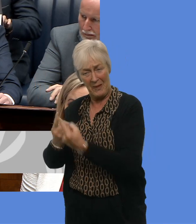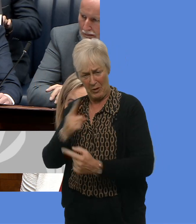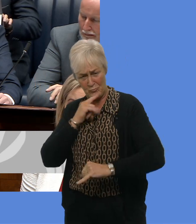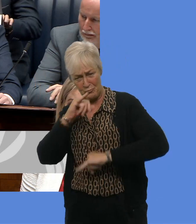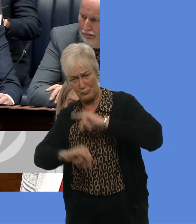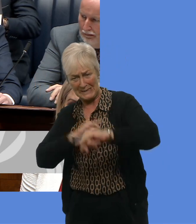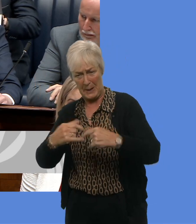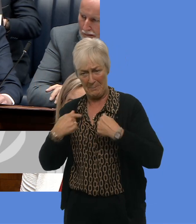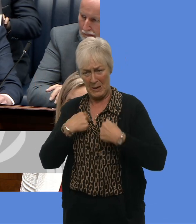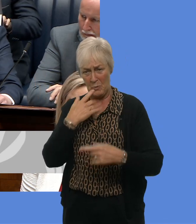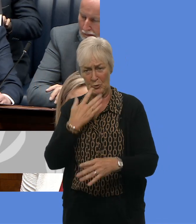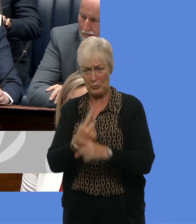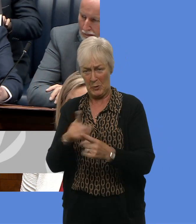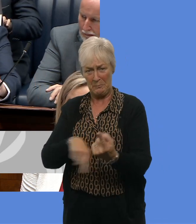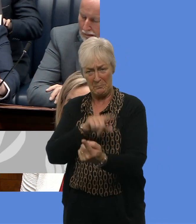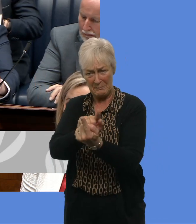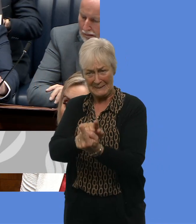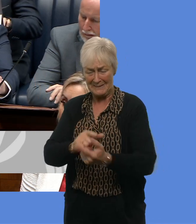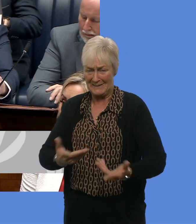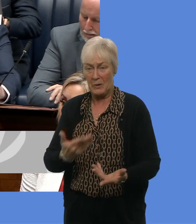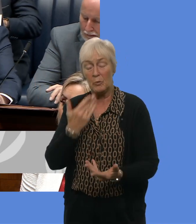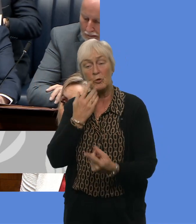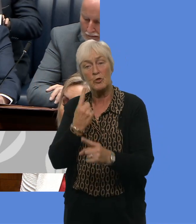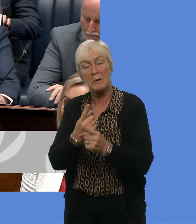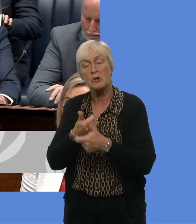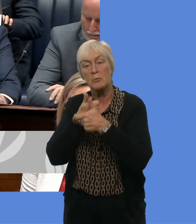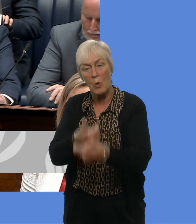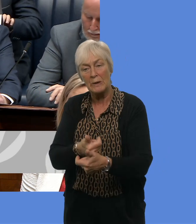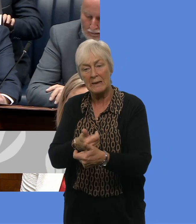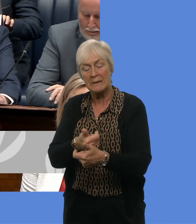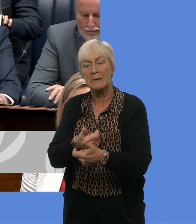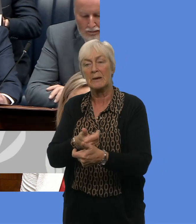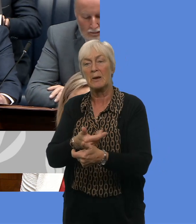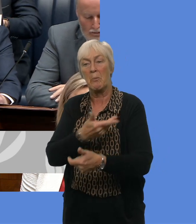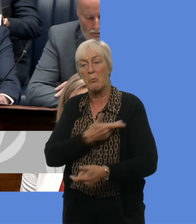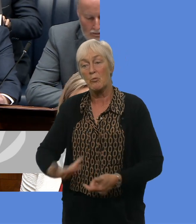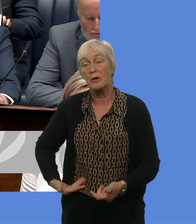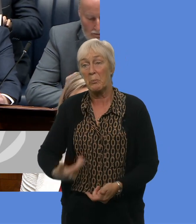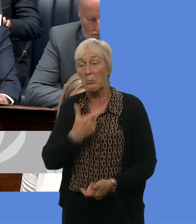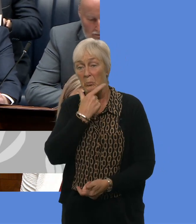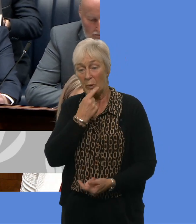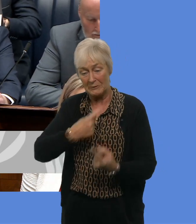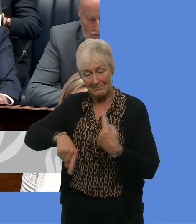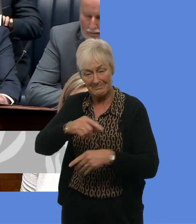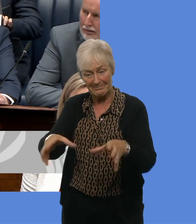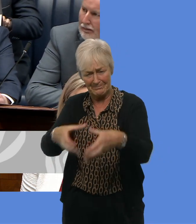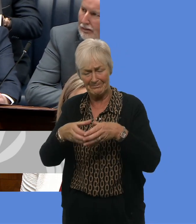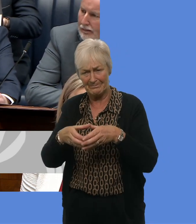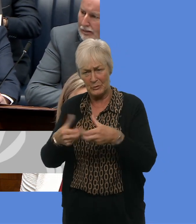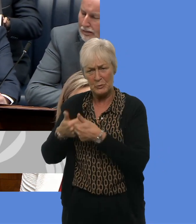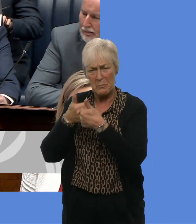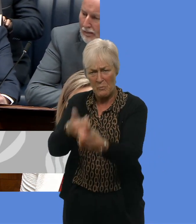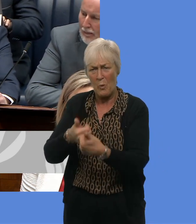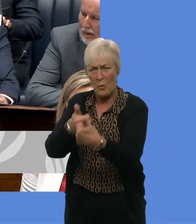in whenever it comes to meeting. When it comes to supporting working class Protestant boys, there's a significant amount of support that's